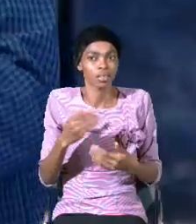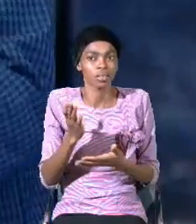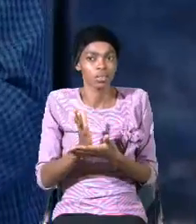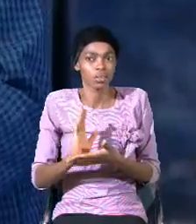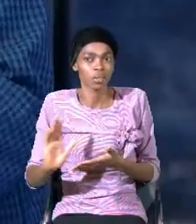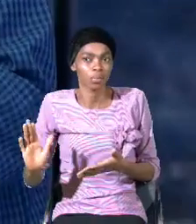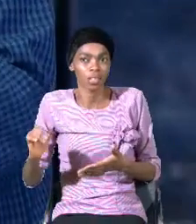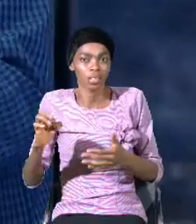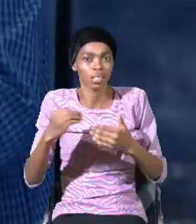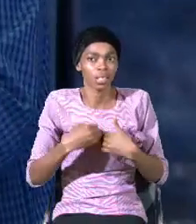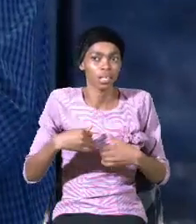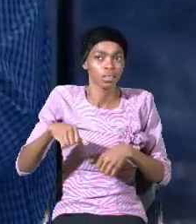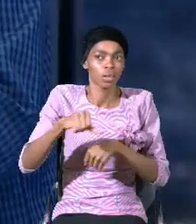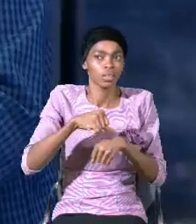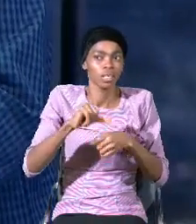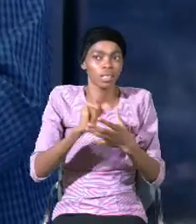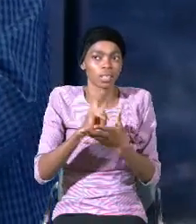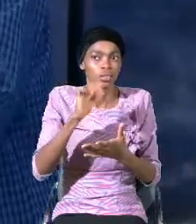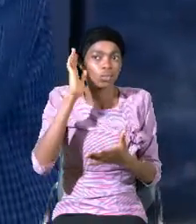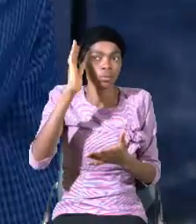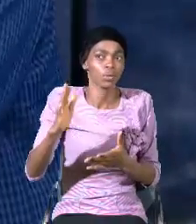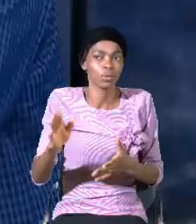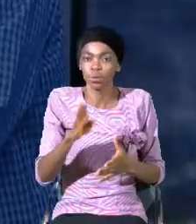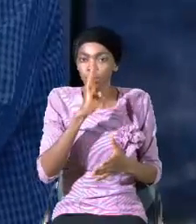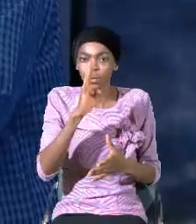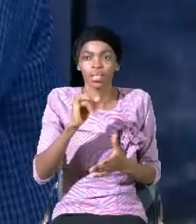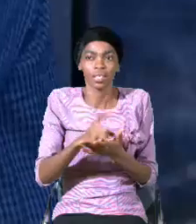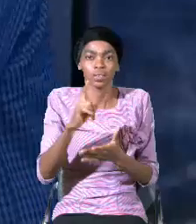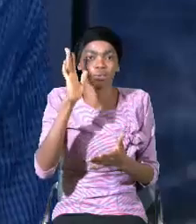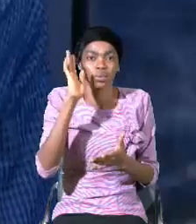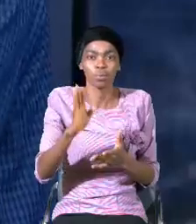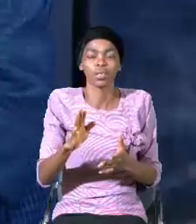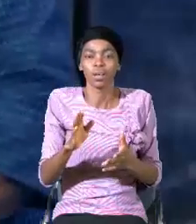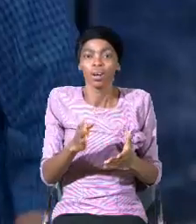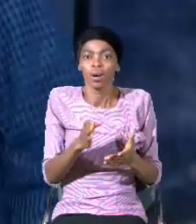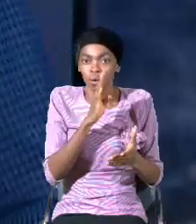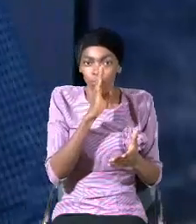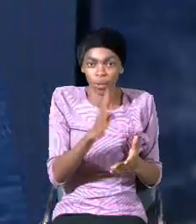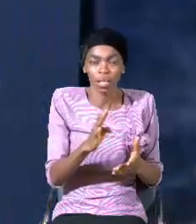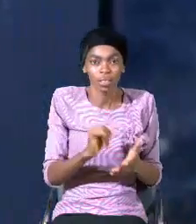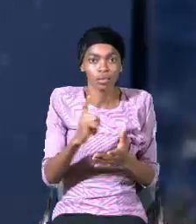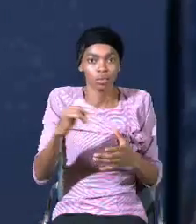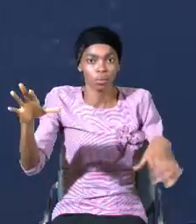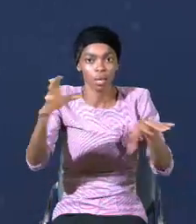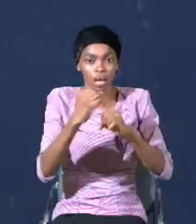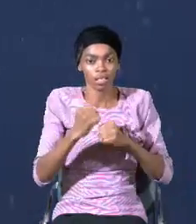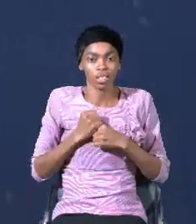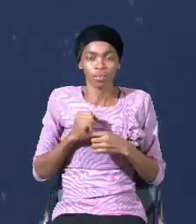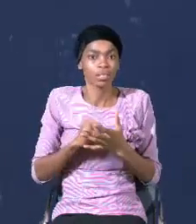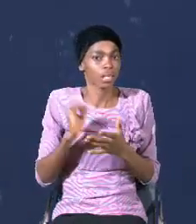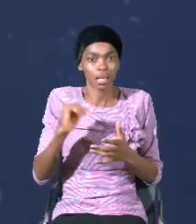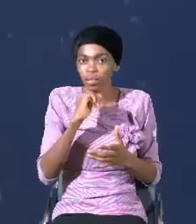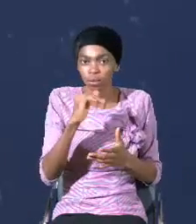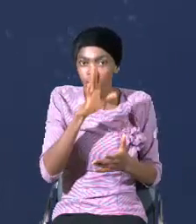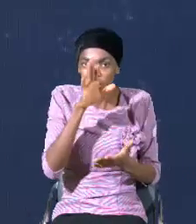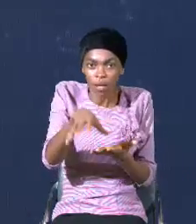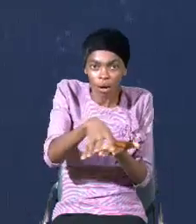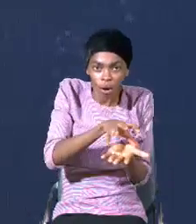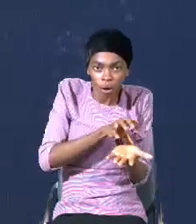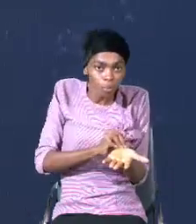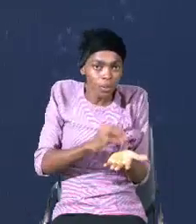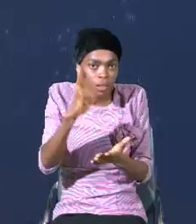ordained that you will be, that you will do, that you will achieve, that cannot be duplicated by